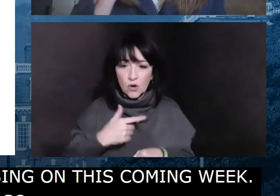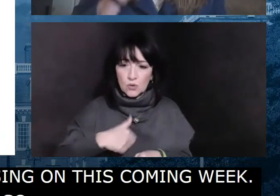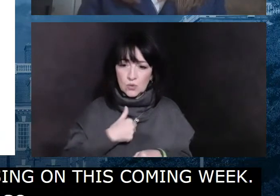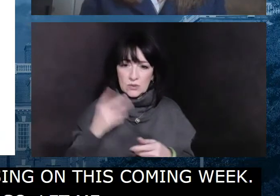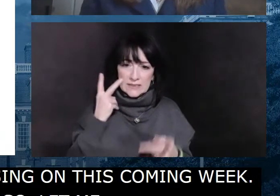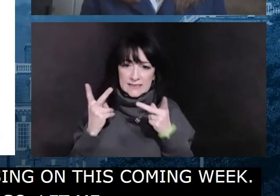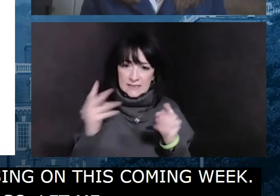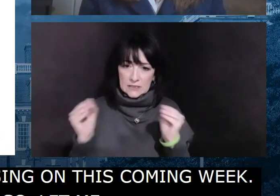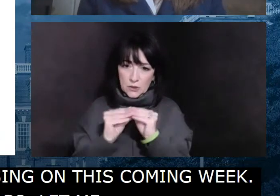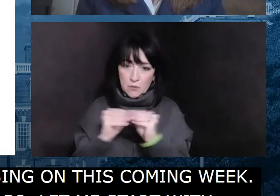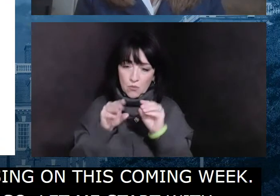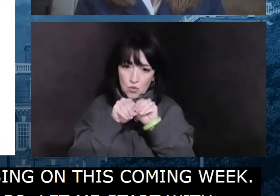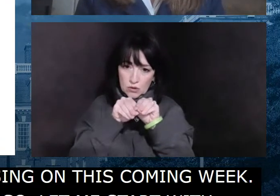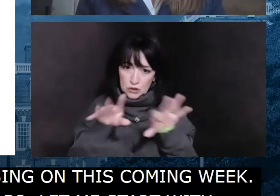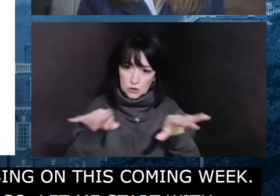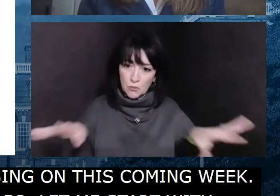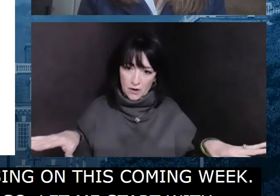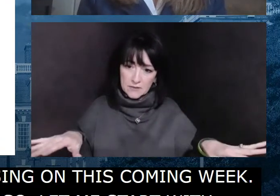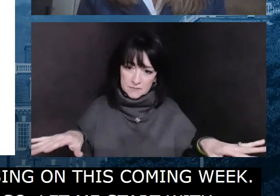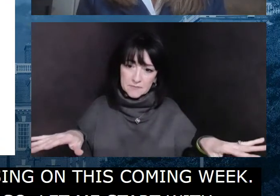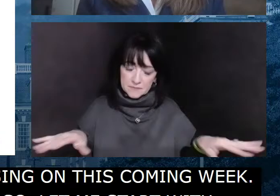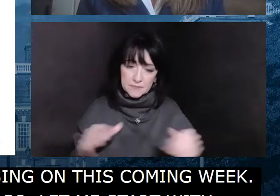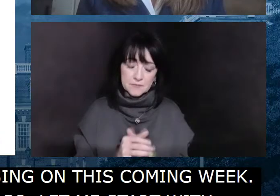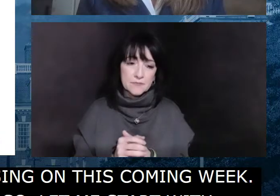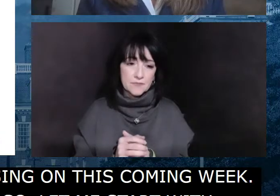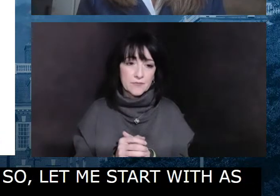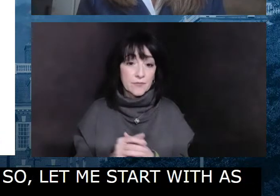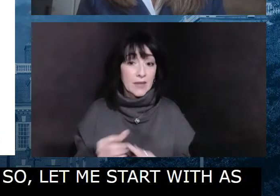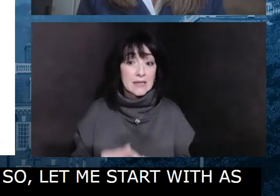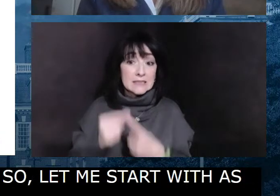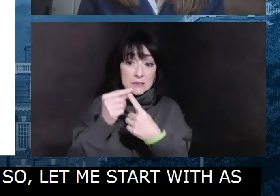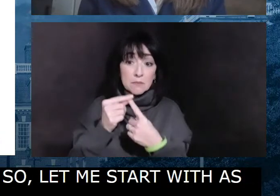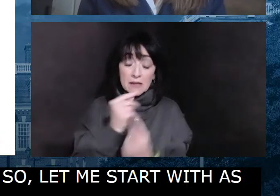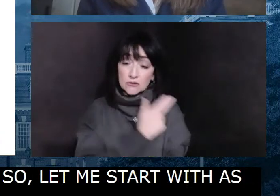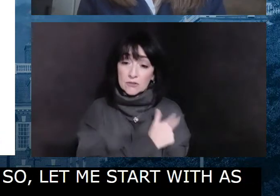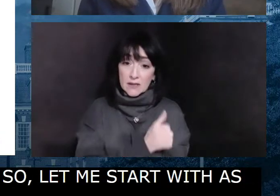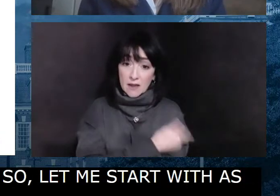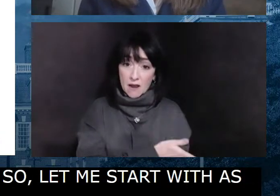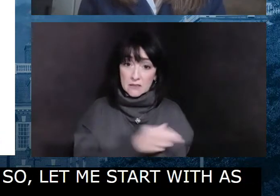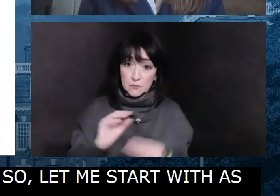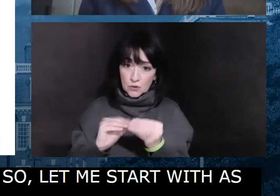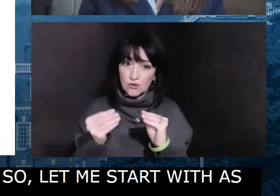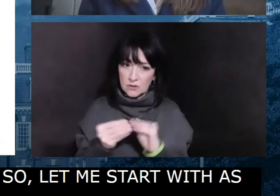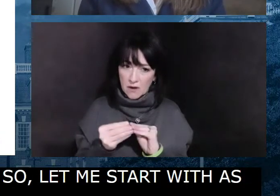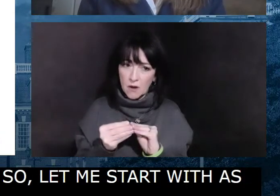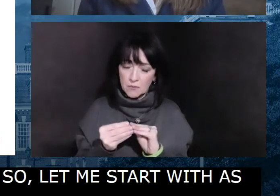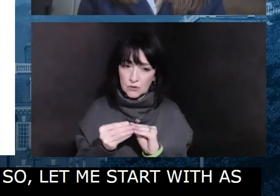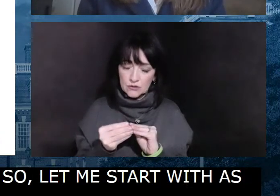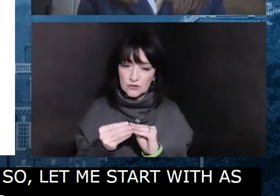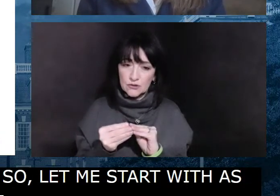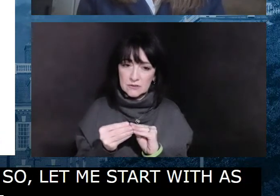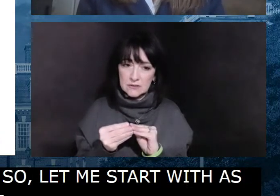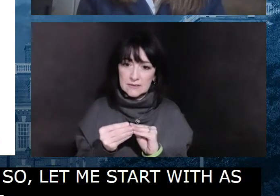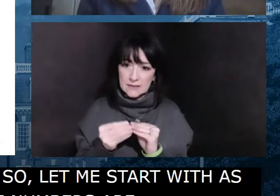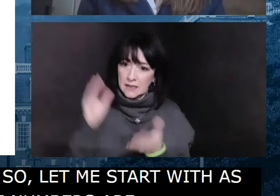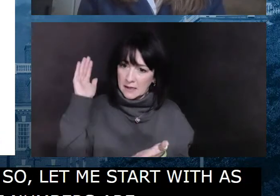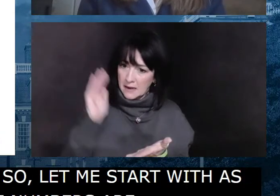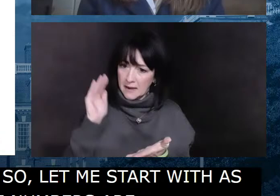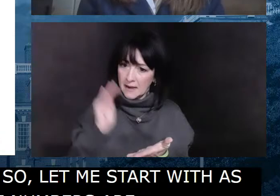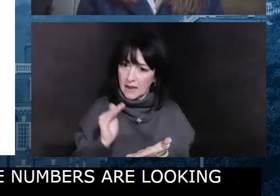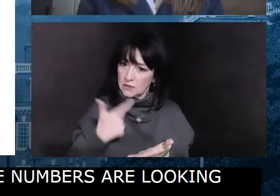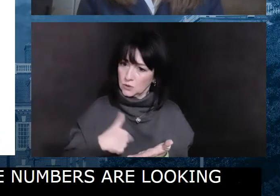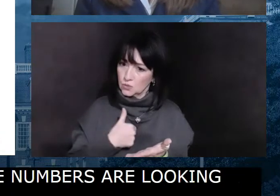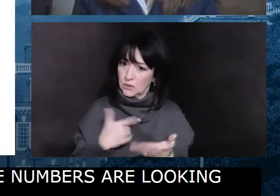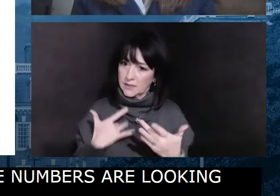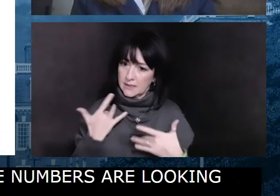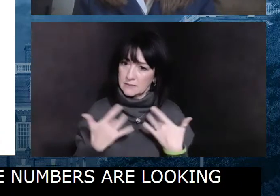numbers are looking good, especially our hospital numbers, which we're very excited about. We did get